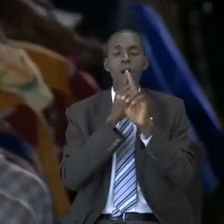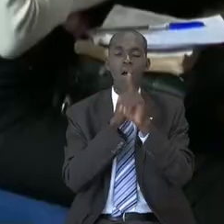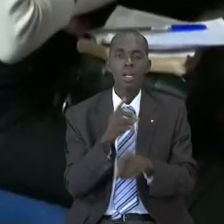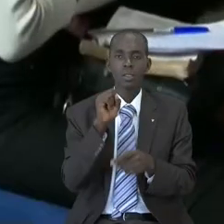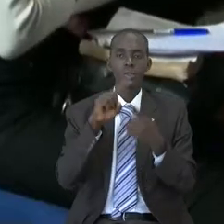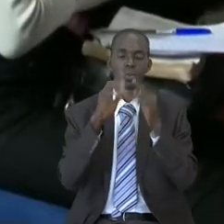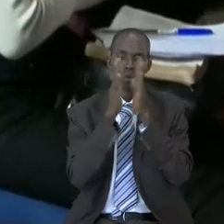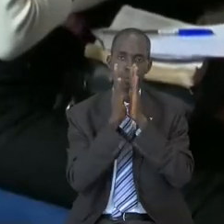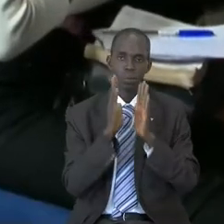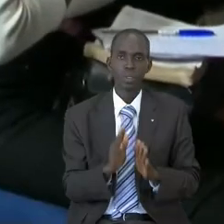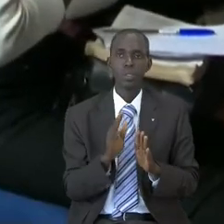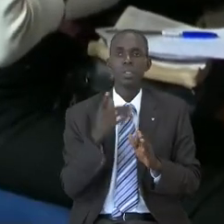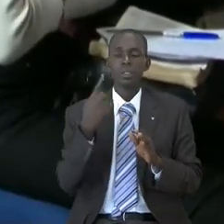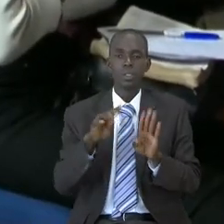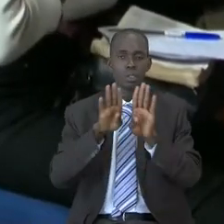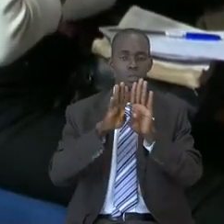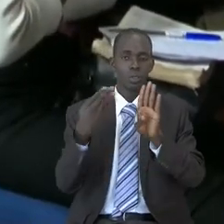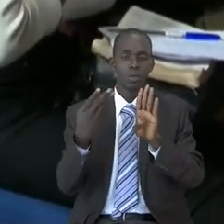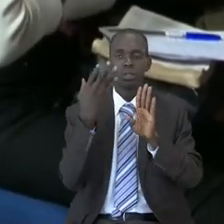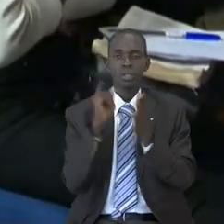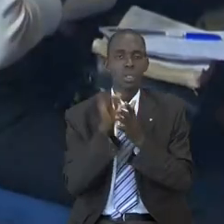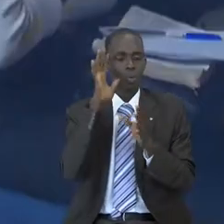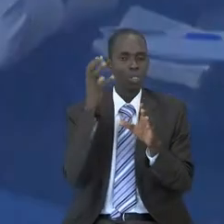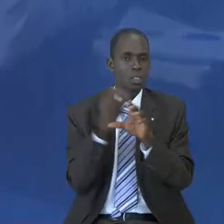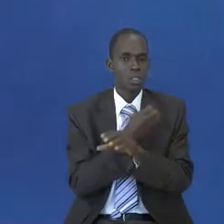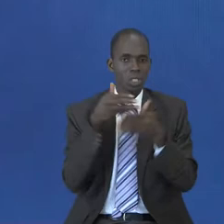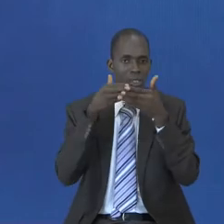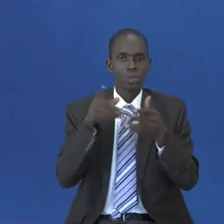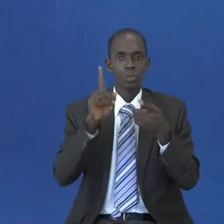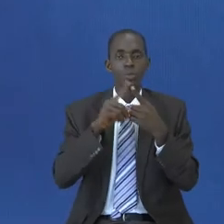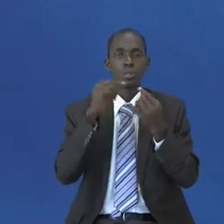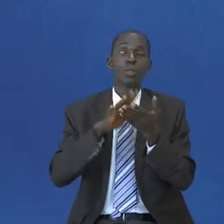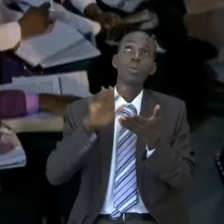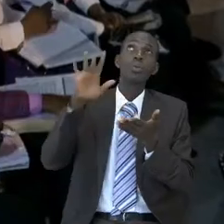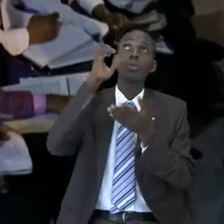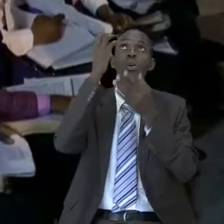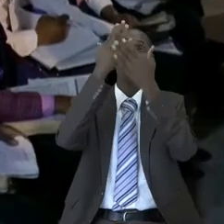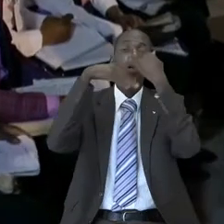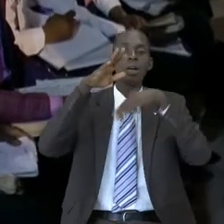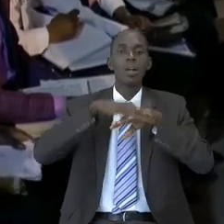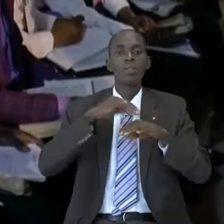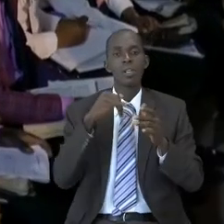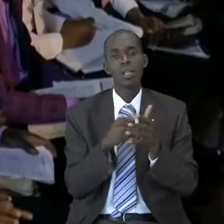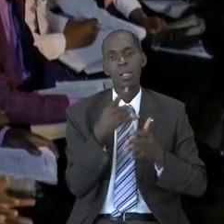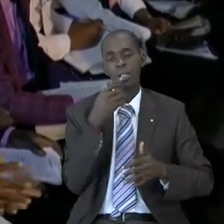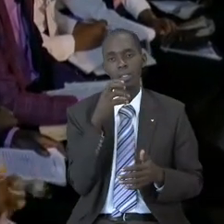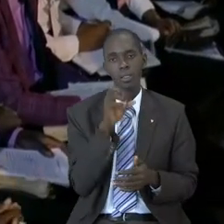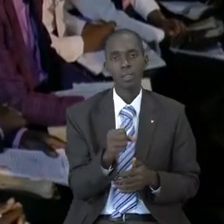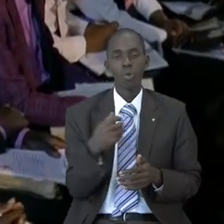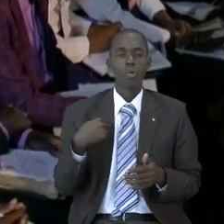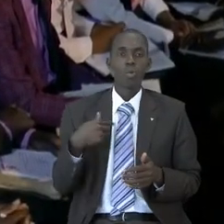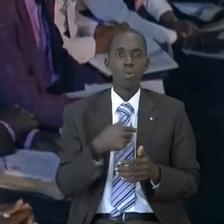prayer. The door that will get you to the glorious heaven. It says, we have